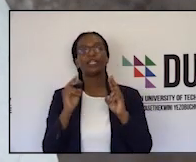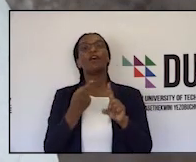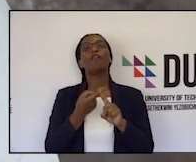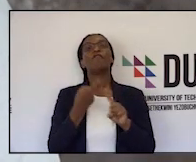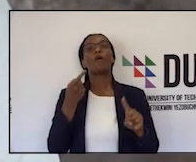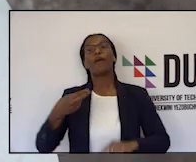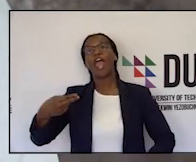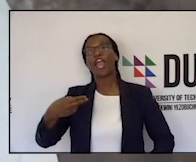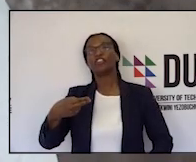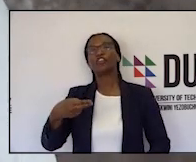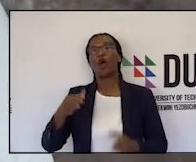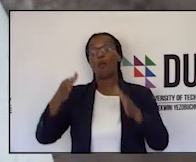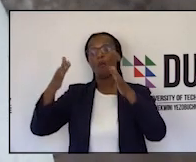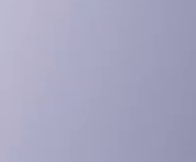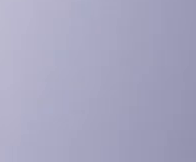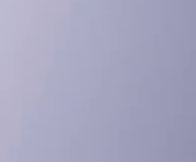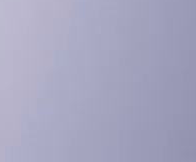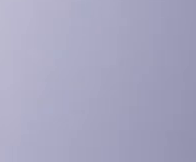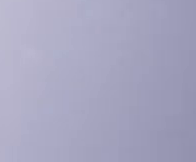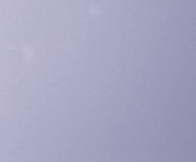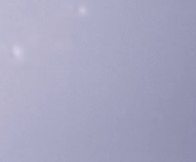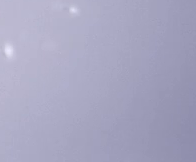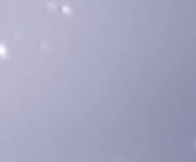on H block.